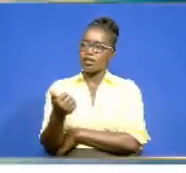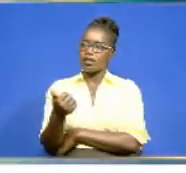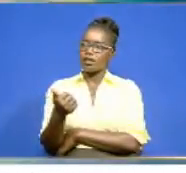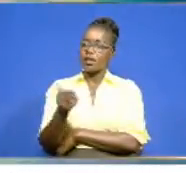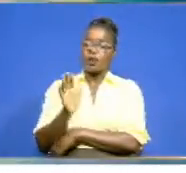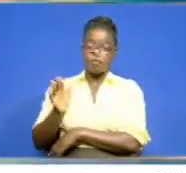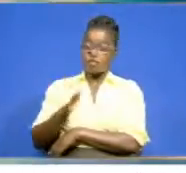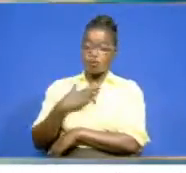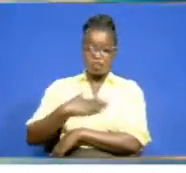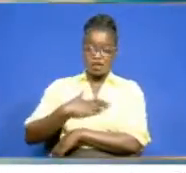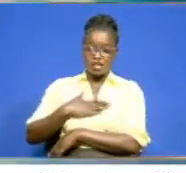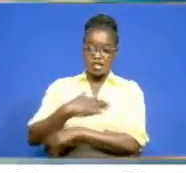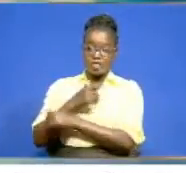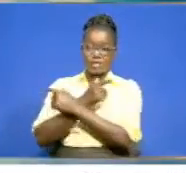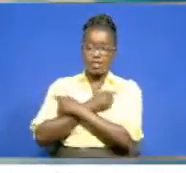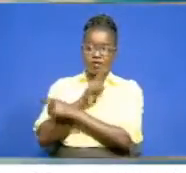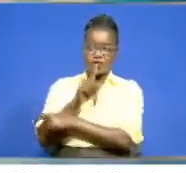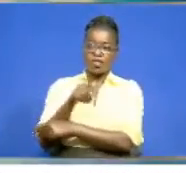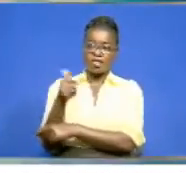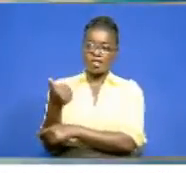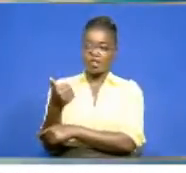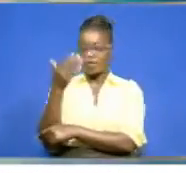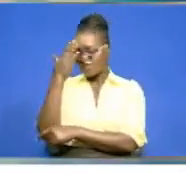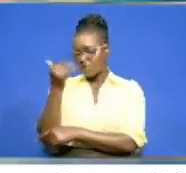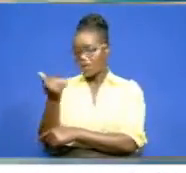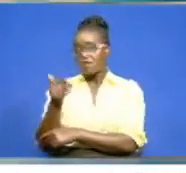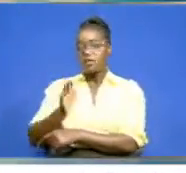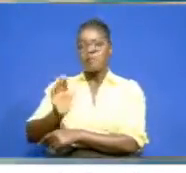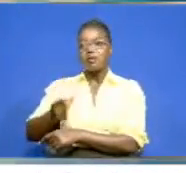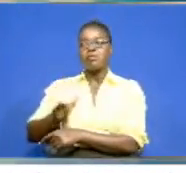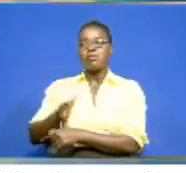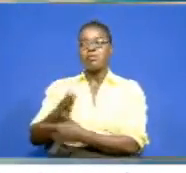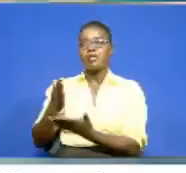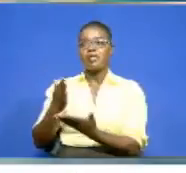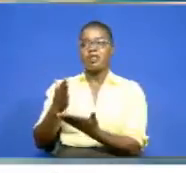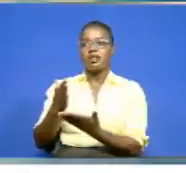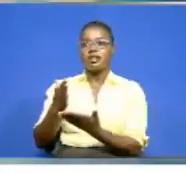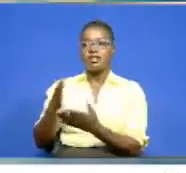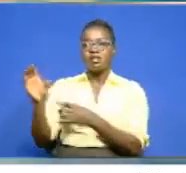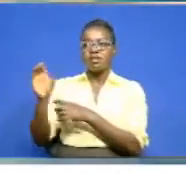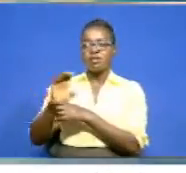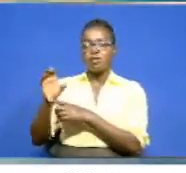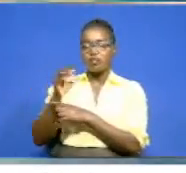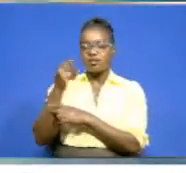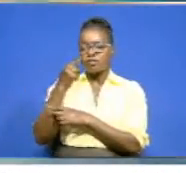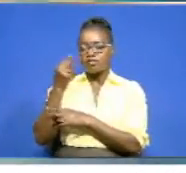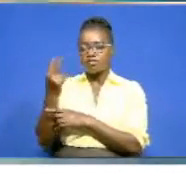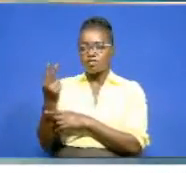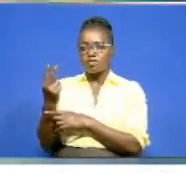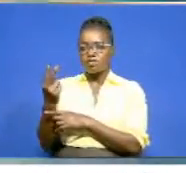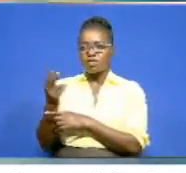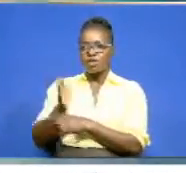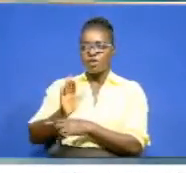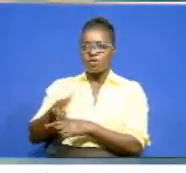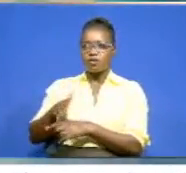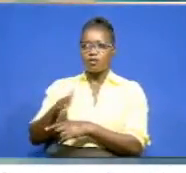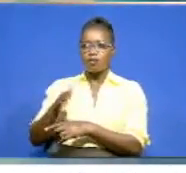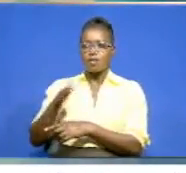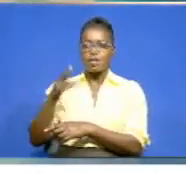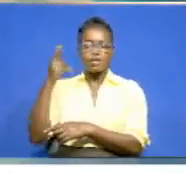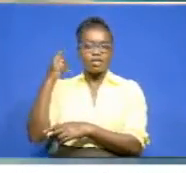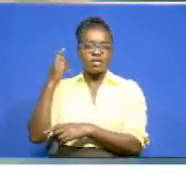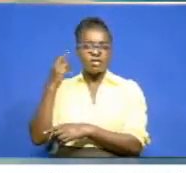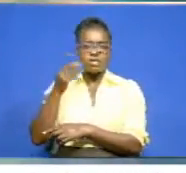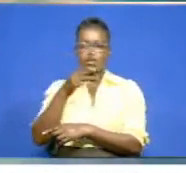They should love one another. Mm-hmm. Because women, I'm telling you from a point of coaching view, mm-hmm. women will listen to a male